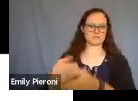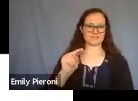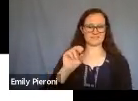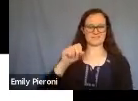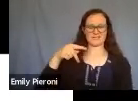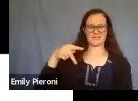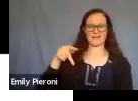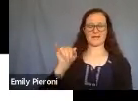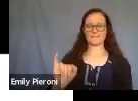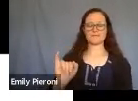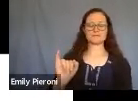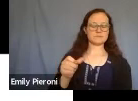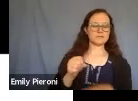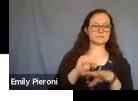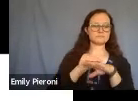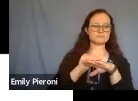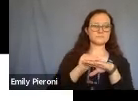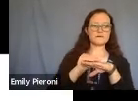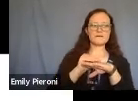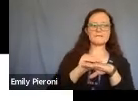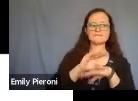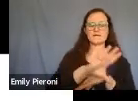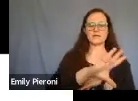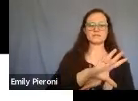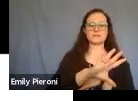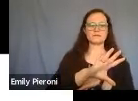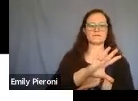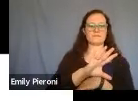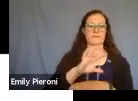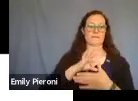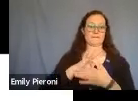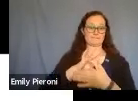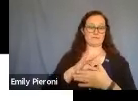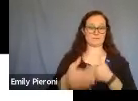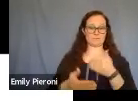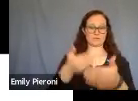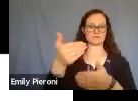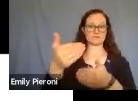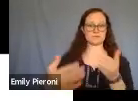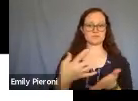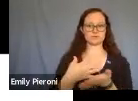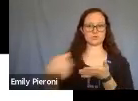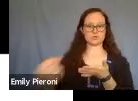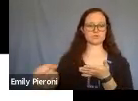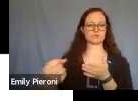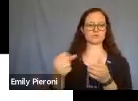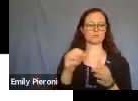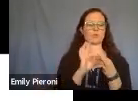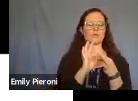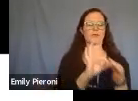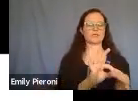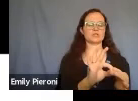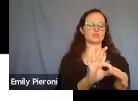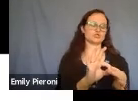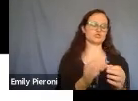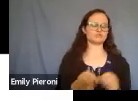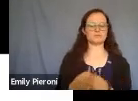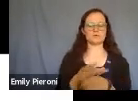some of the meat processing shortages and things like that with COVID that have been happening around the